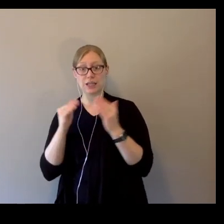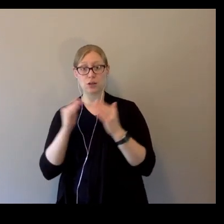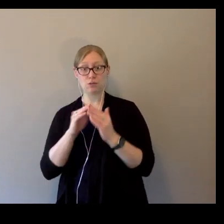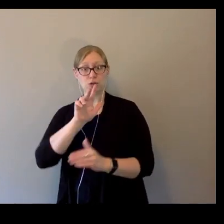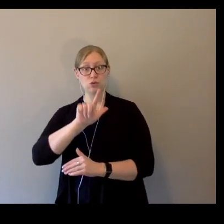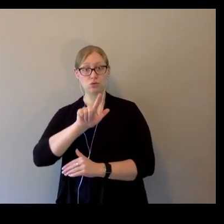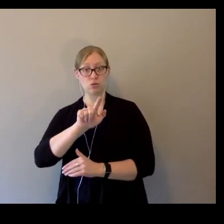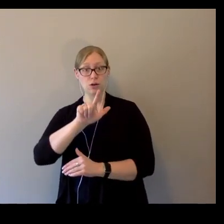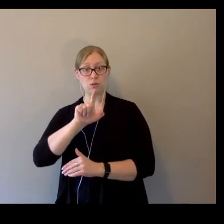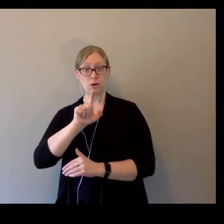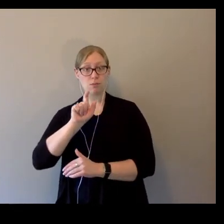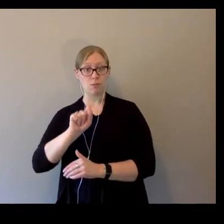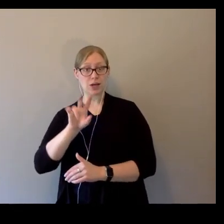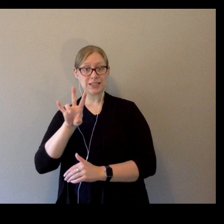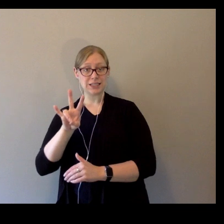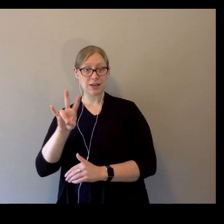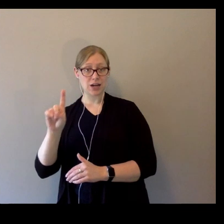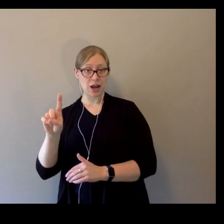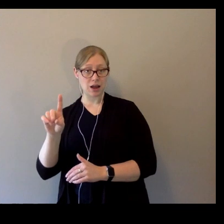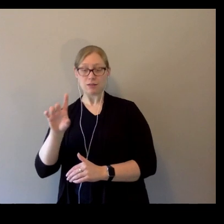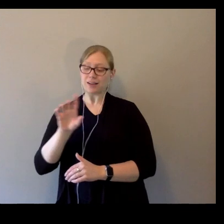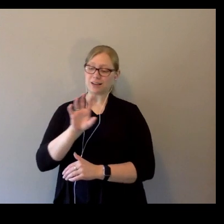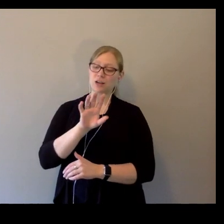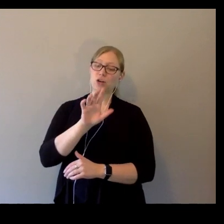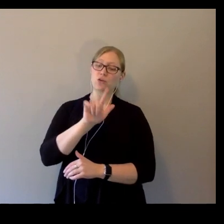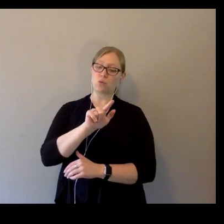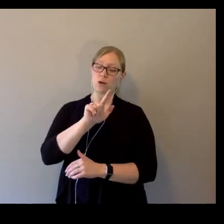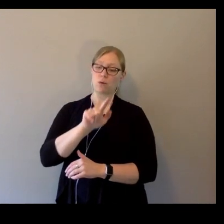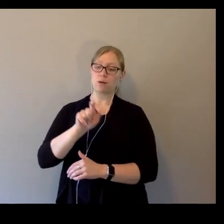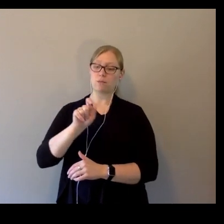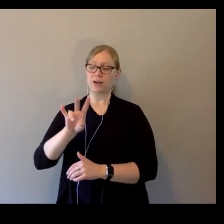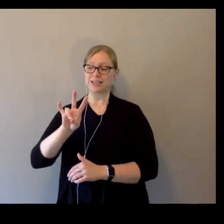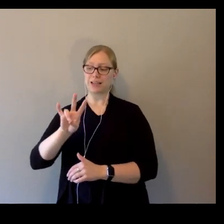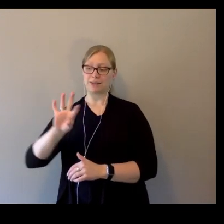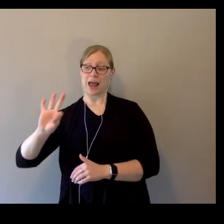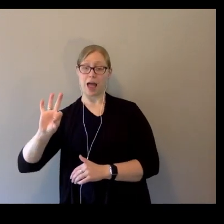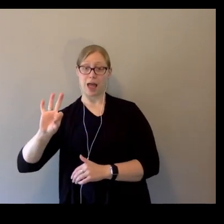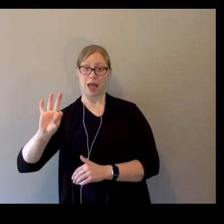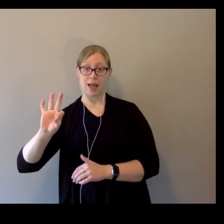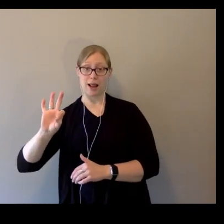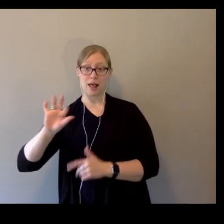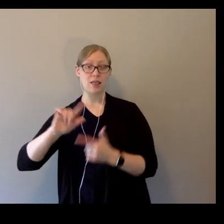21.79. So we're going to go to the nearest tenth. So I'm going to say that's